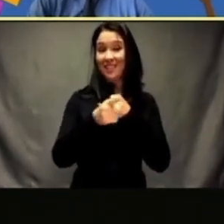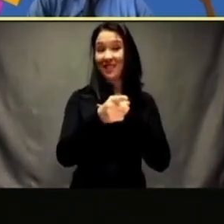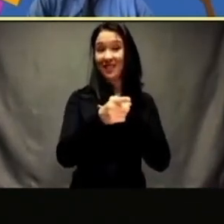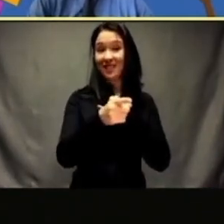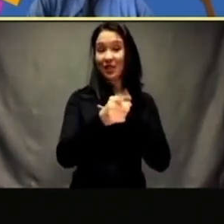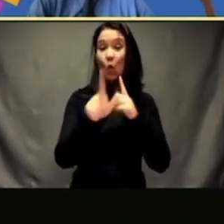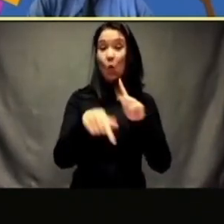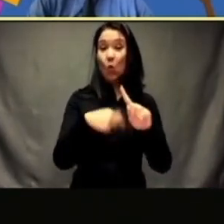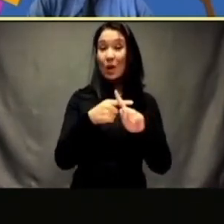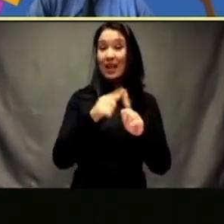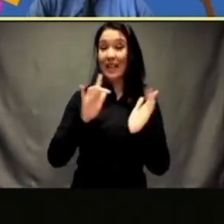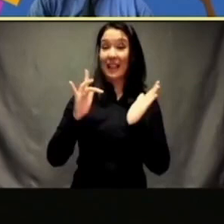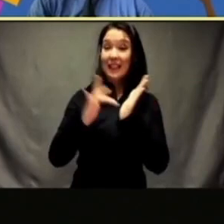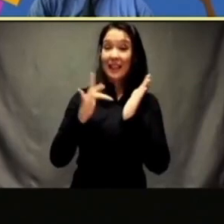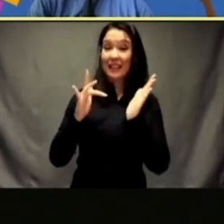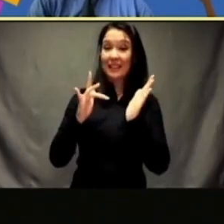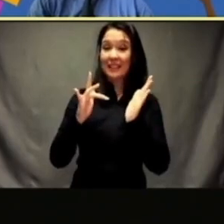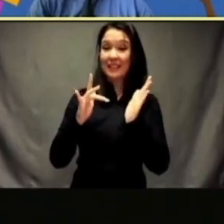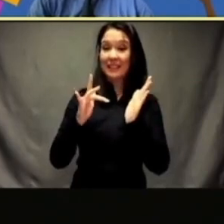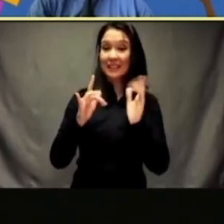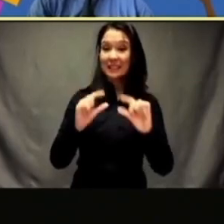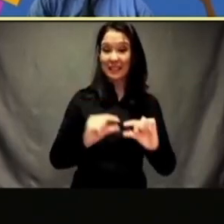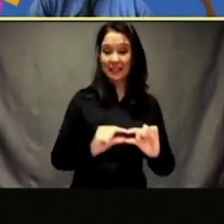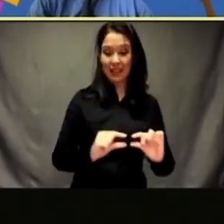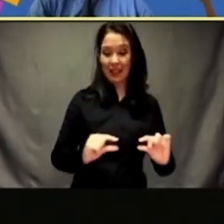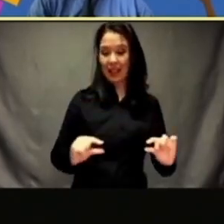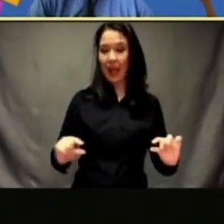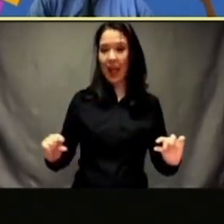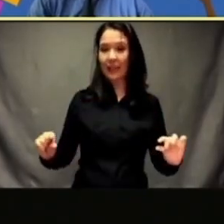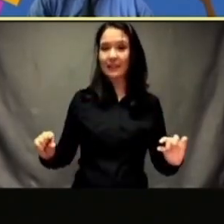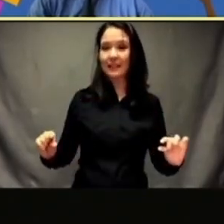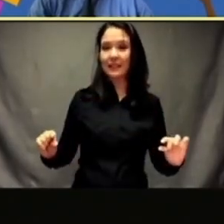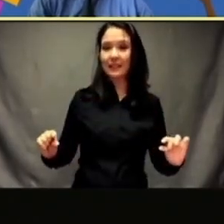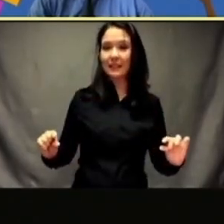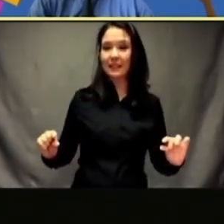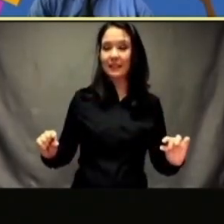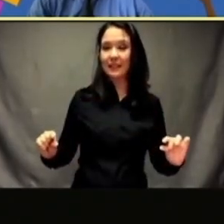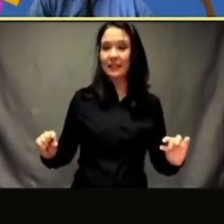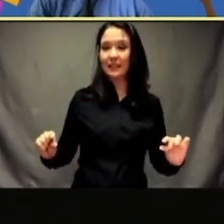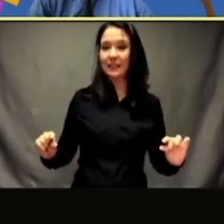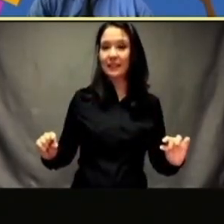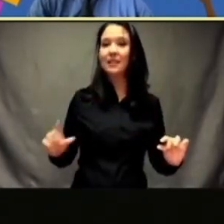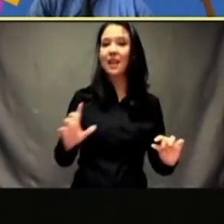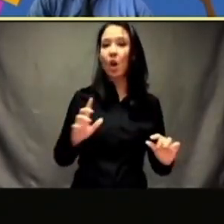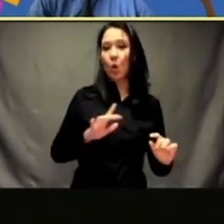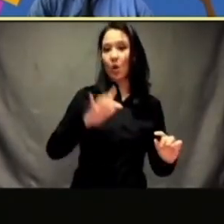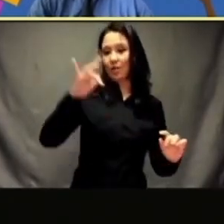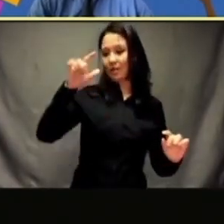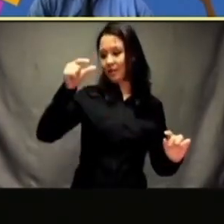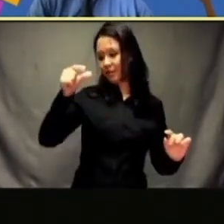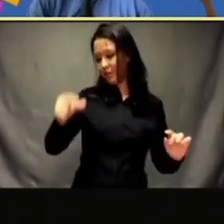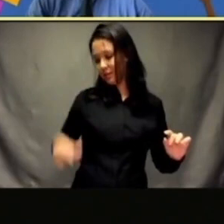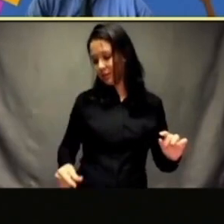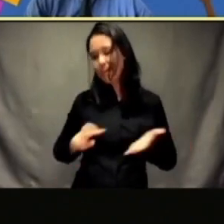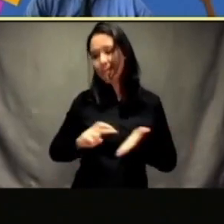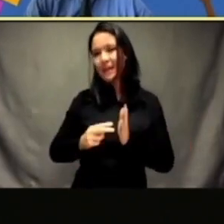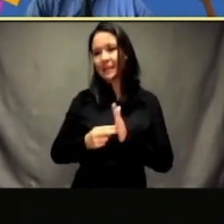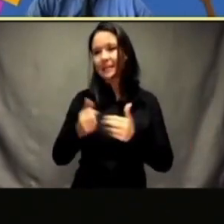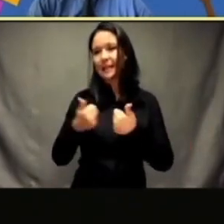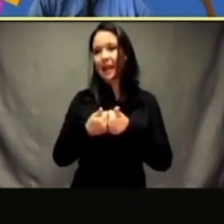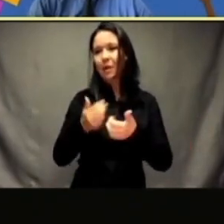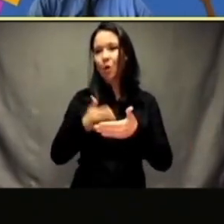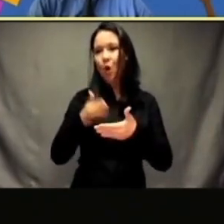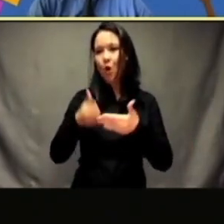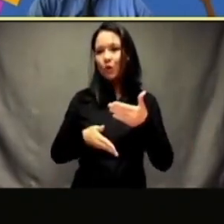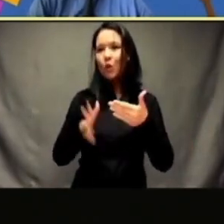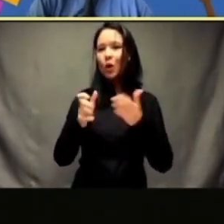clicked, just keep that line there. And the reason is because once it goes into here is when the game over happens. And that's what I wanted to show